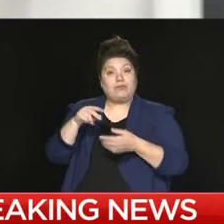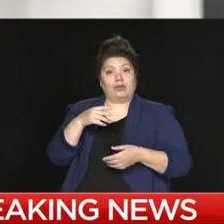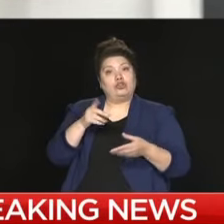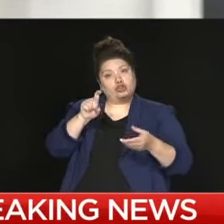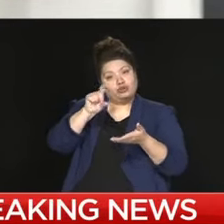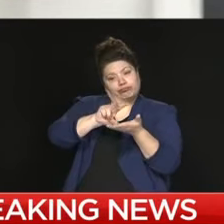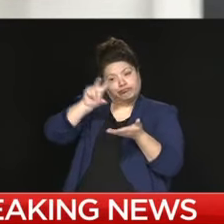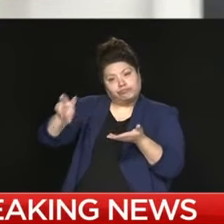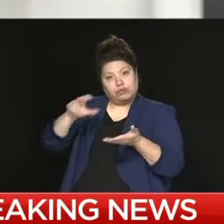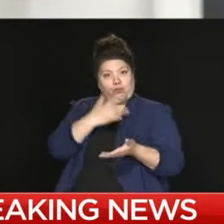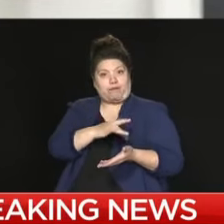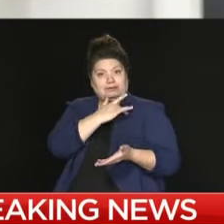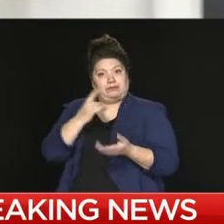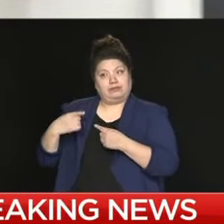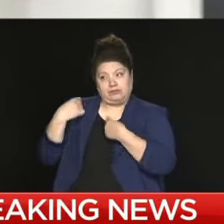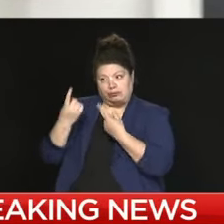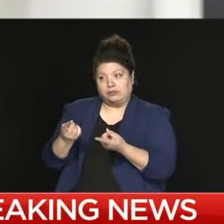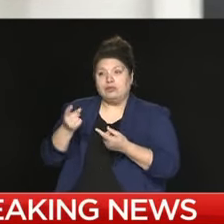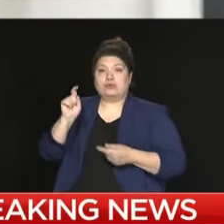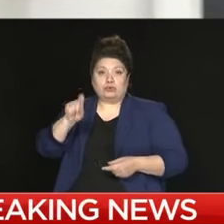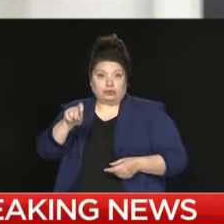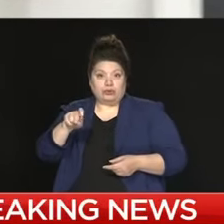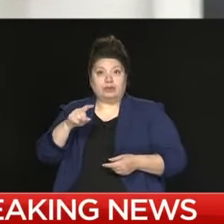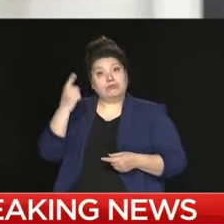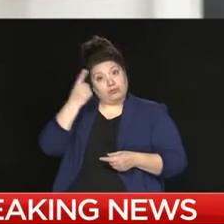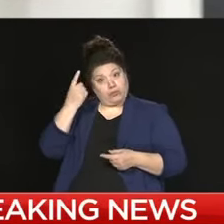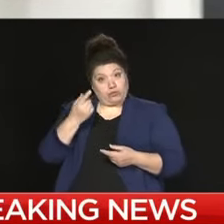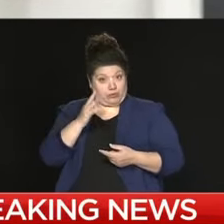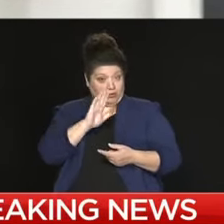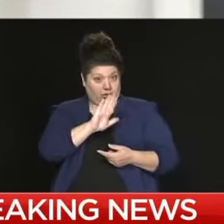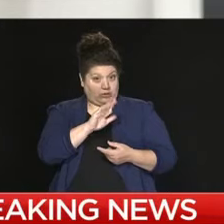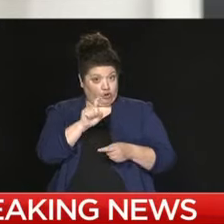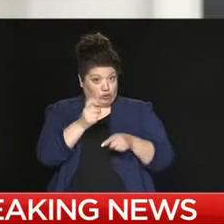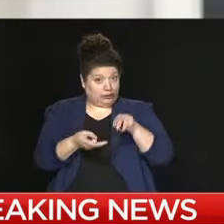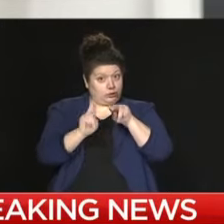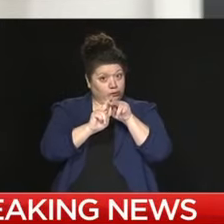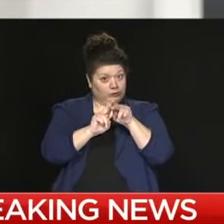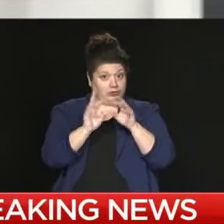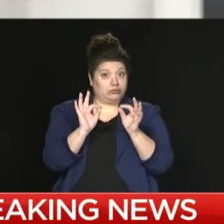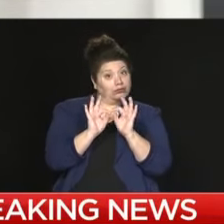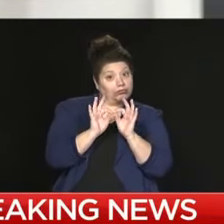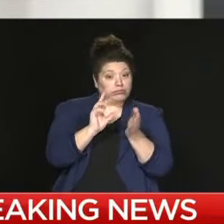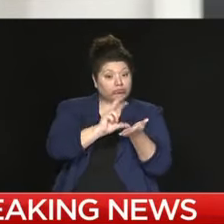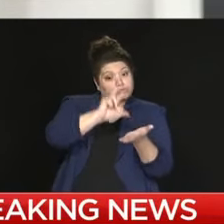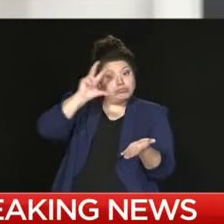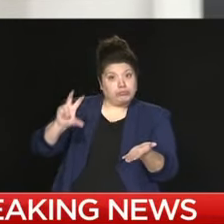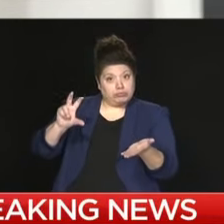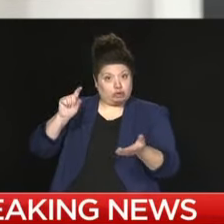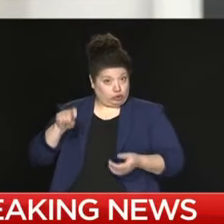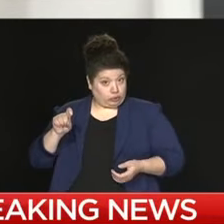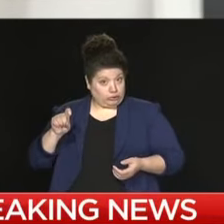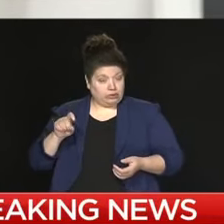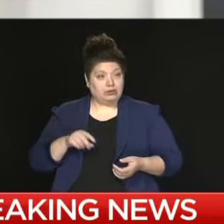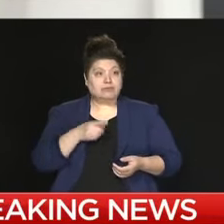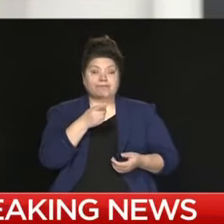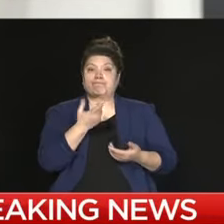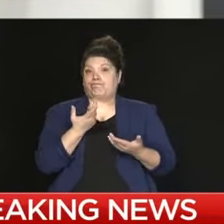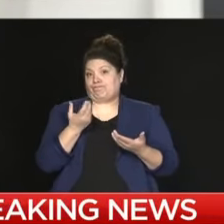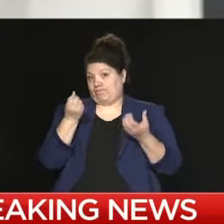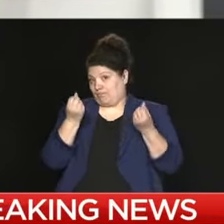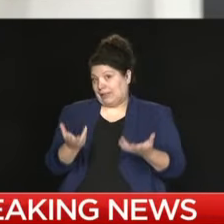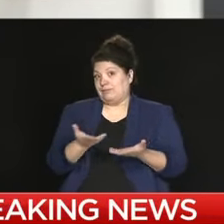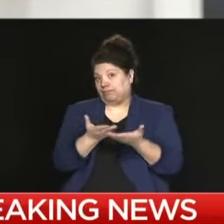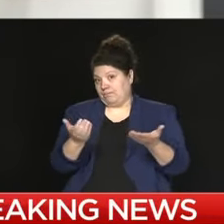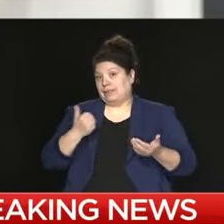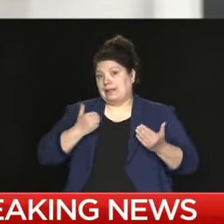correct? And shouldn't you increase these healthcare transfer payments? I think that all Canadians are asking themselves